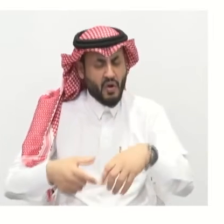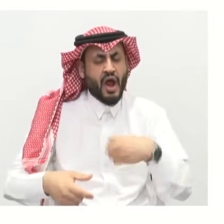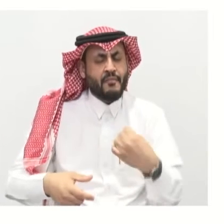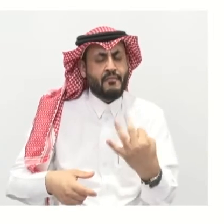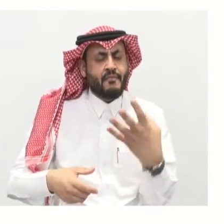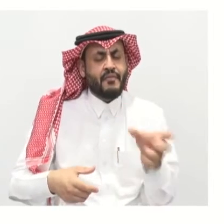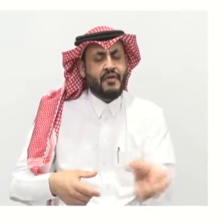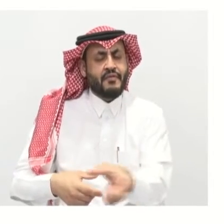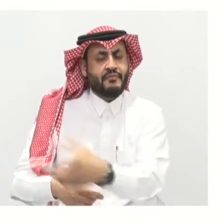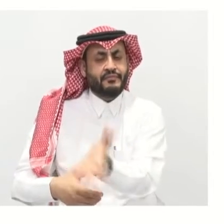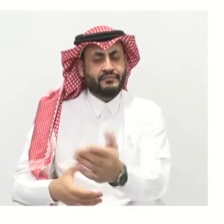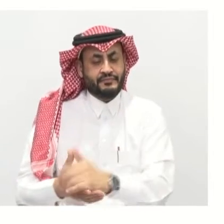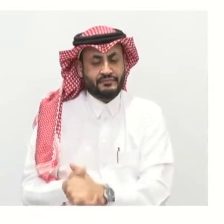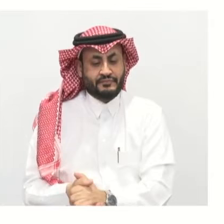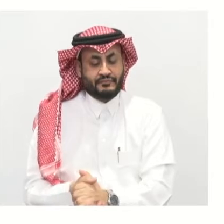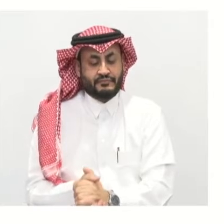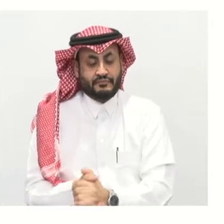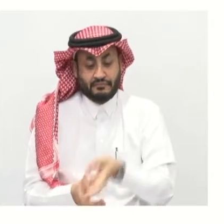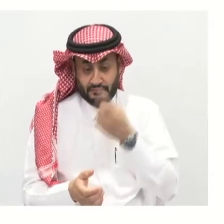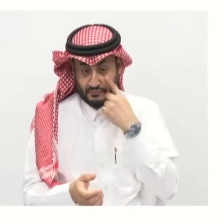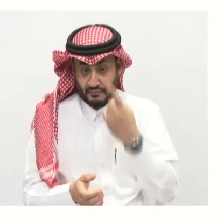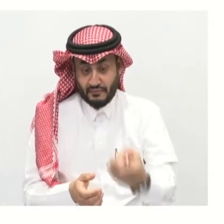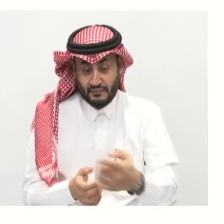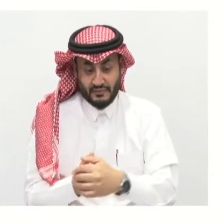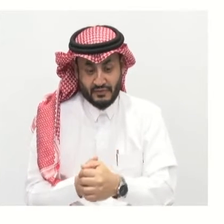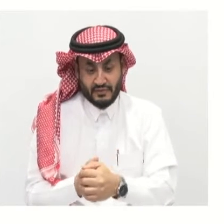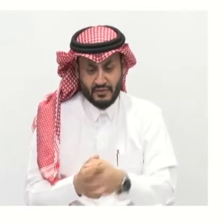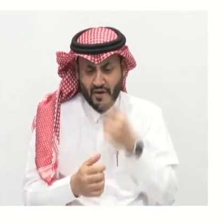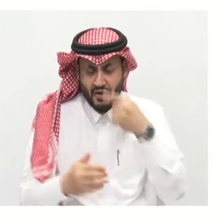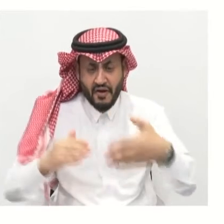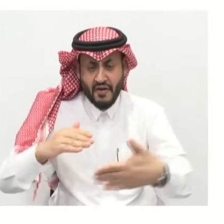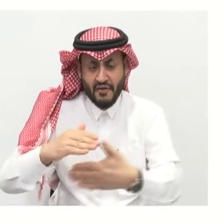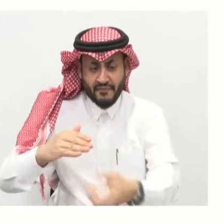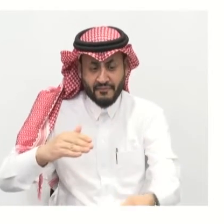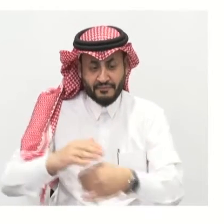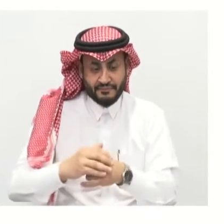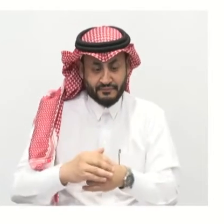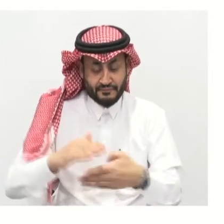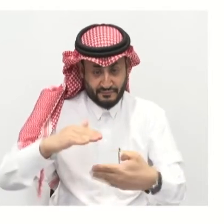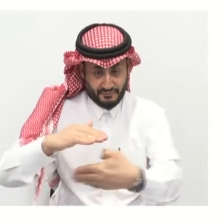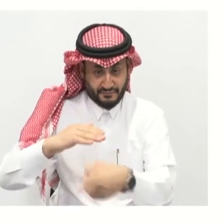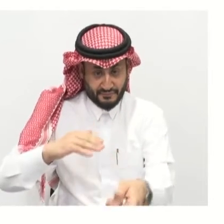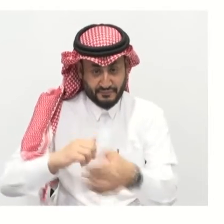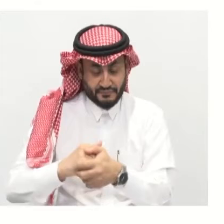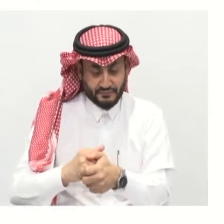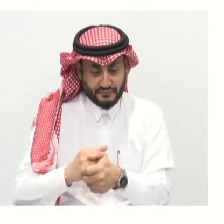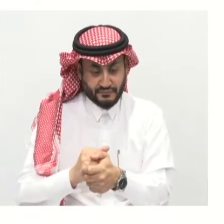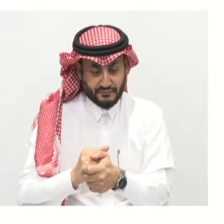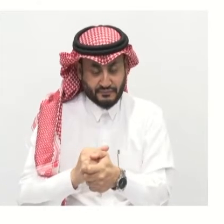things. So I can see, oh, there's a fish over here. So we can say,